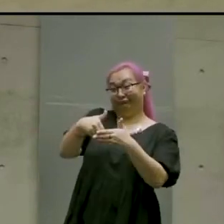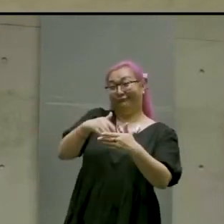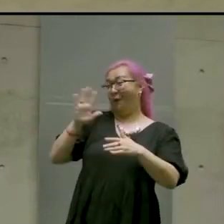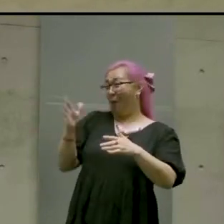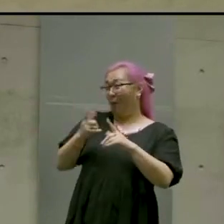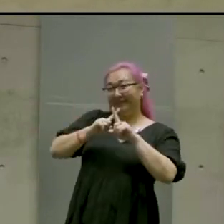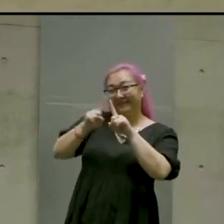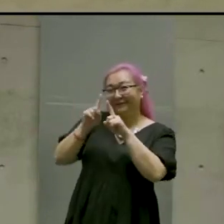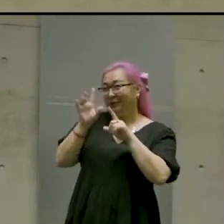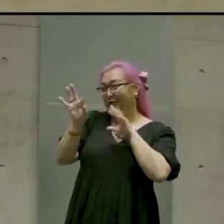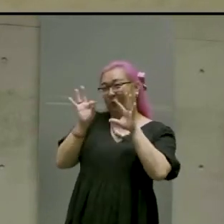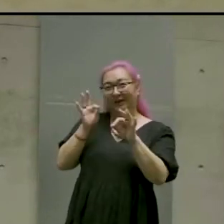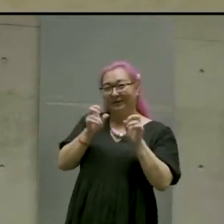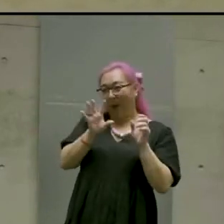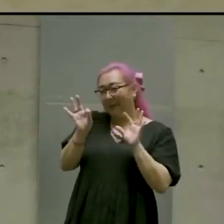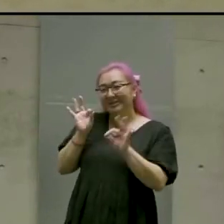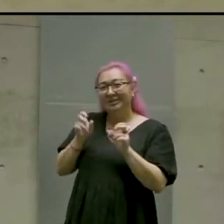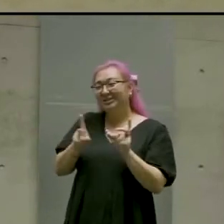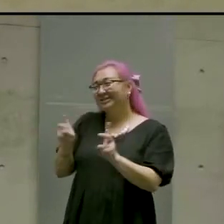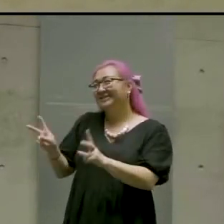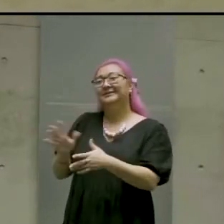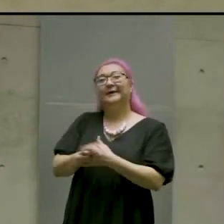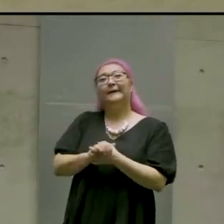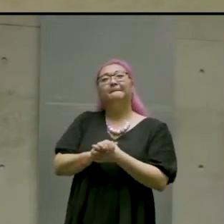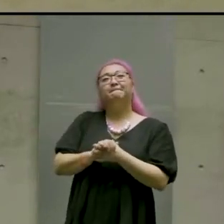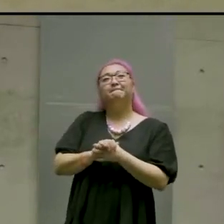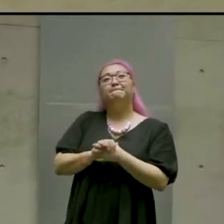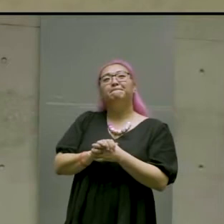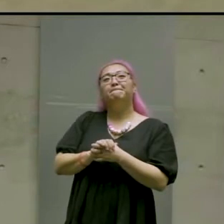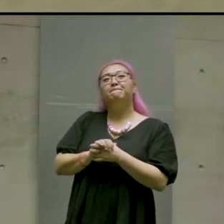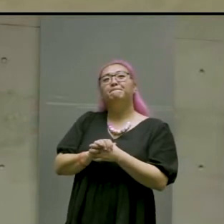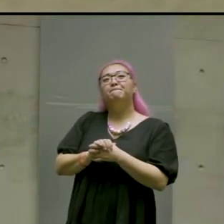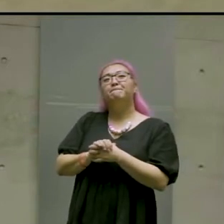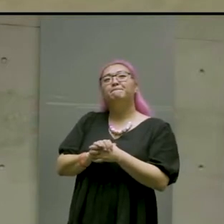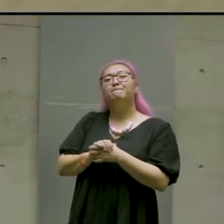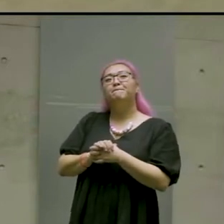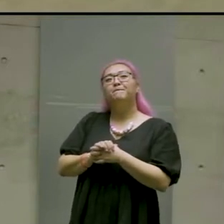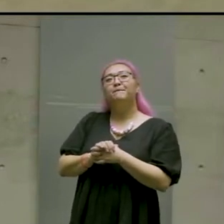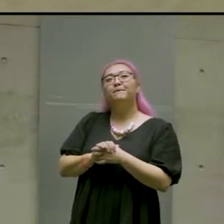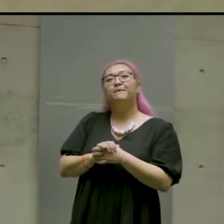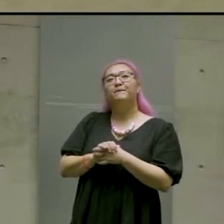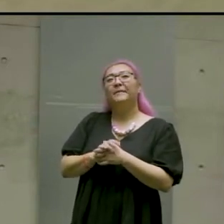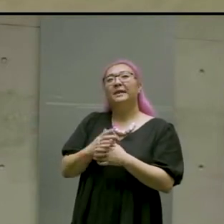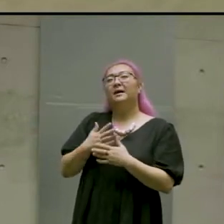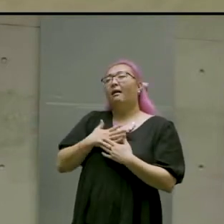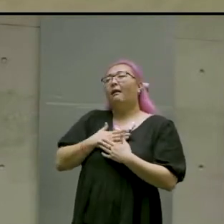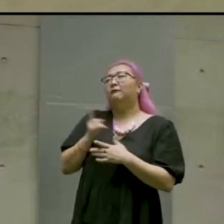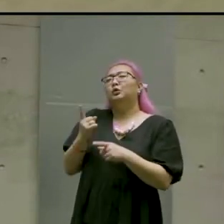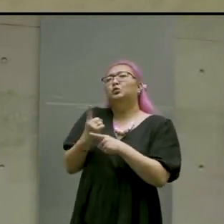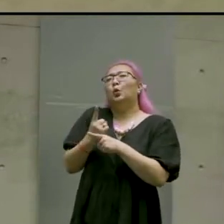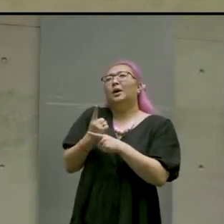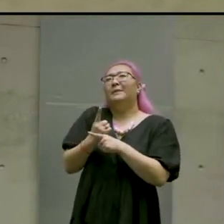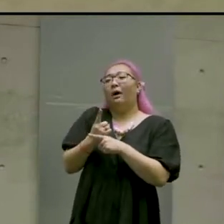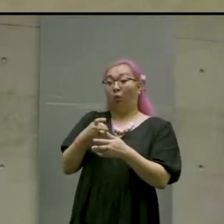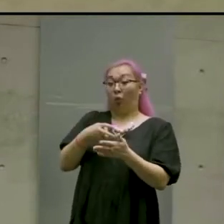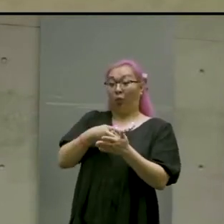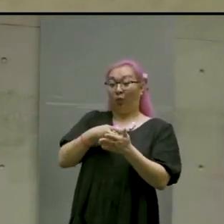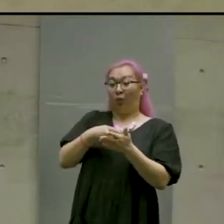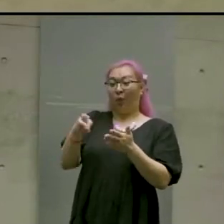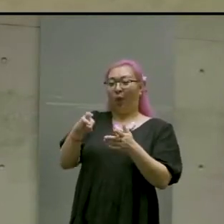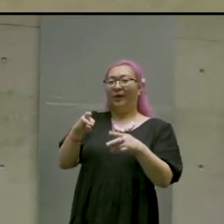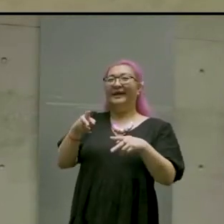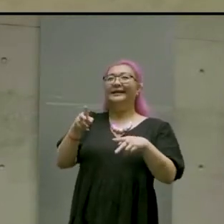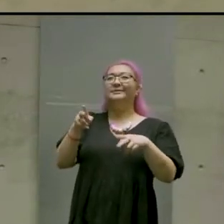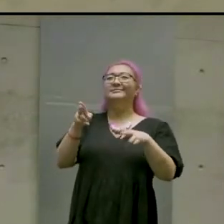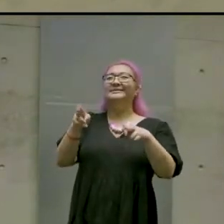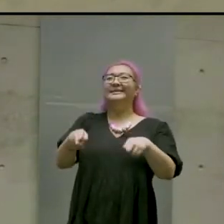like making loads of notes is really good. I liked when you were talking about the Walking Dead example, where it doesn't matter if you choose Sean or Duck,